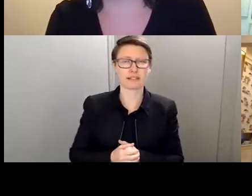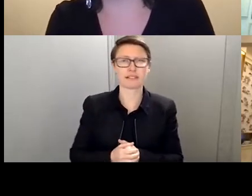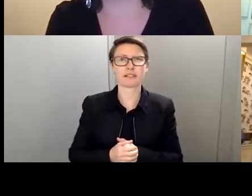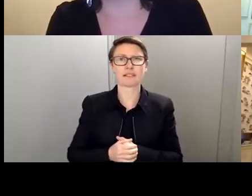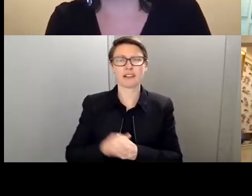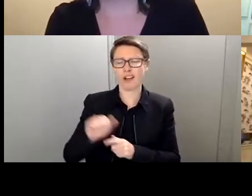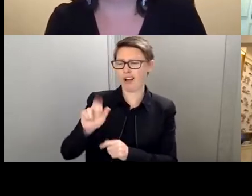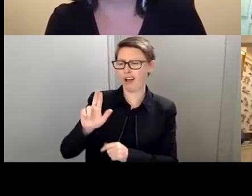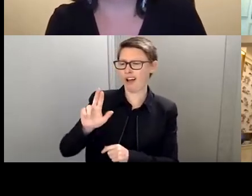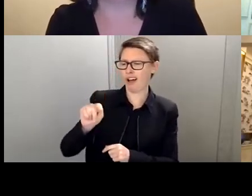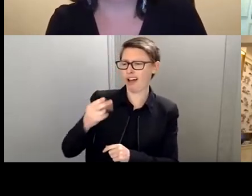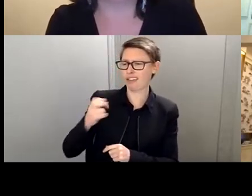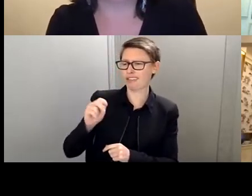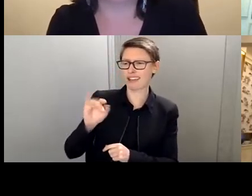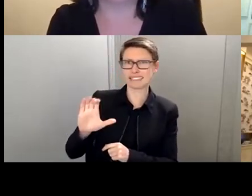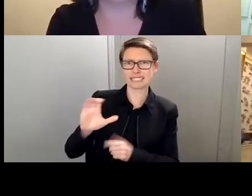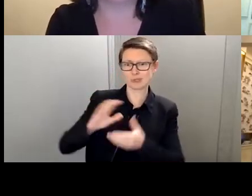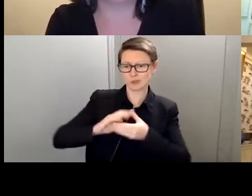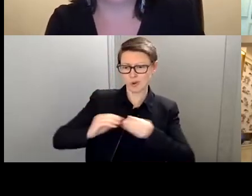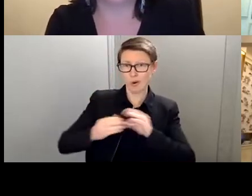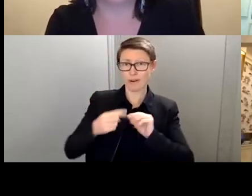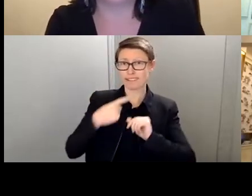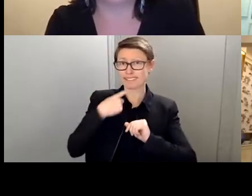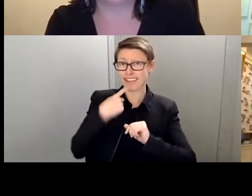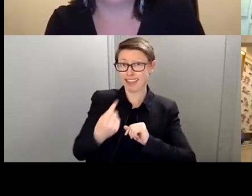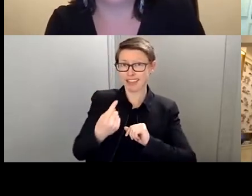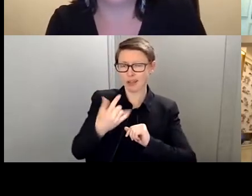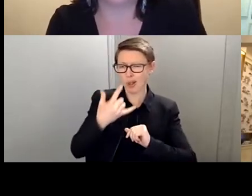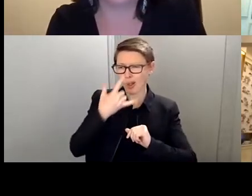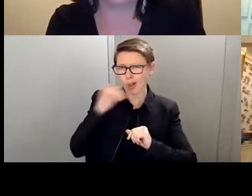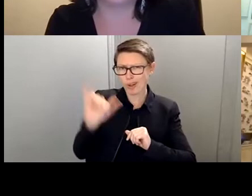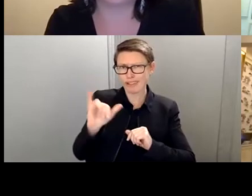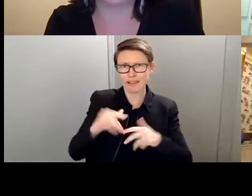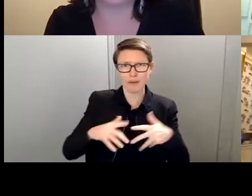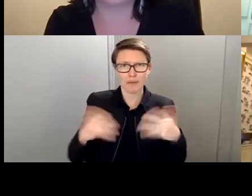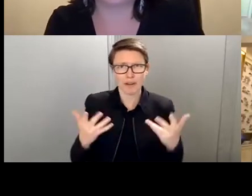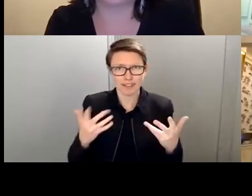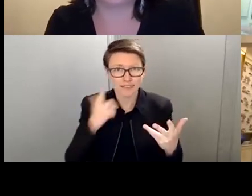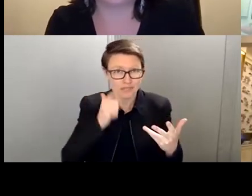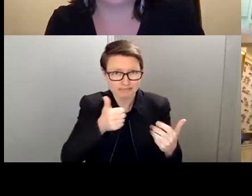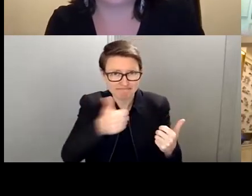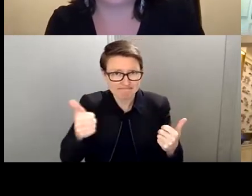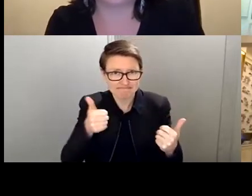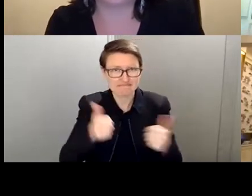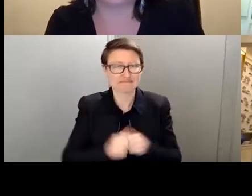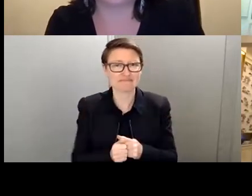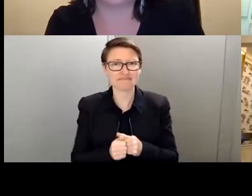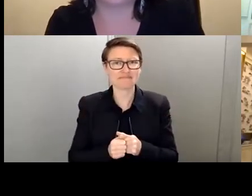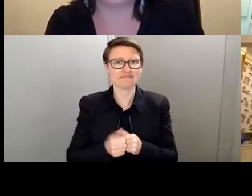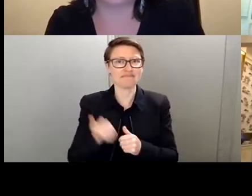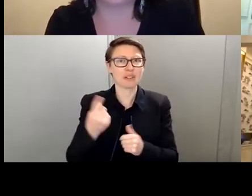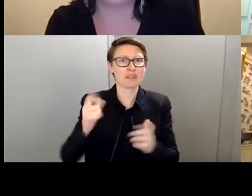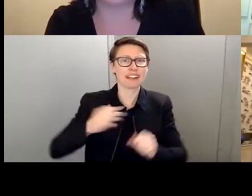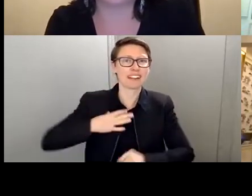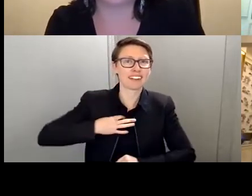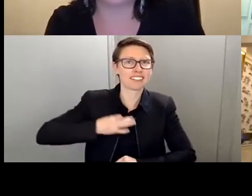authentic storytelling look like to you? And anyone, feel free to jump in first.